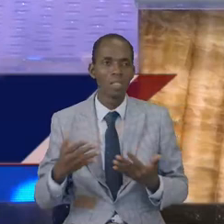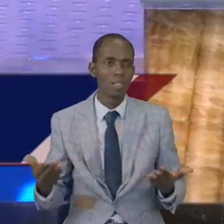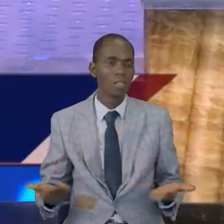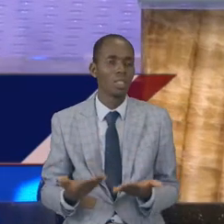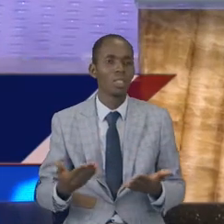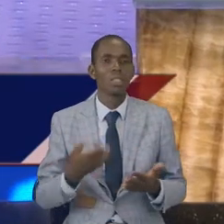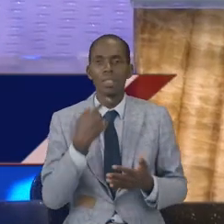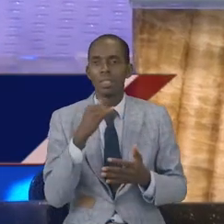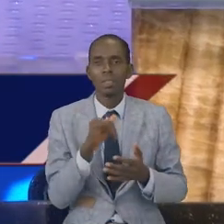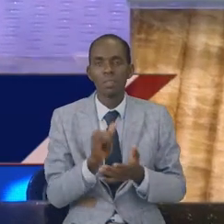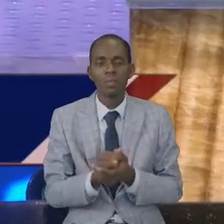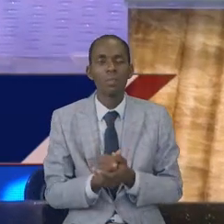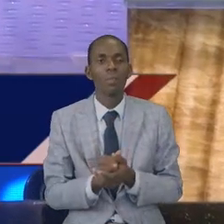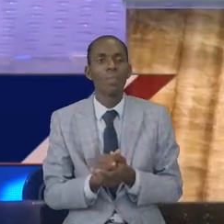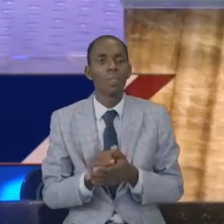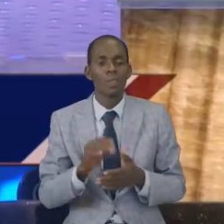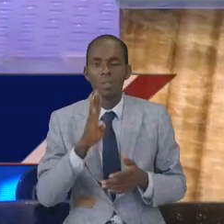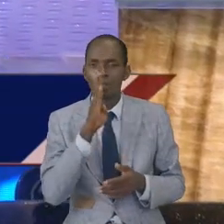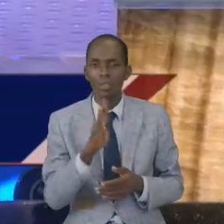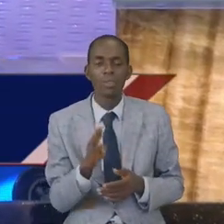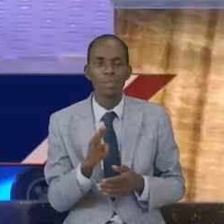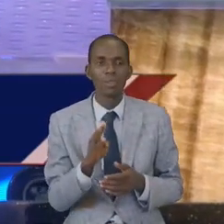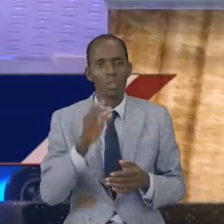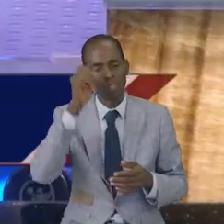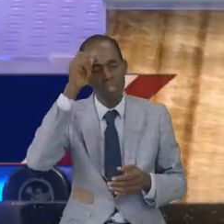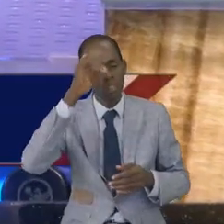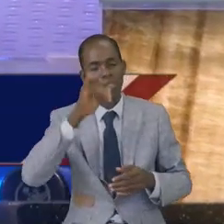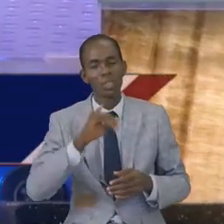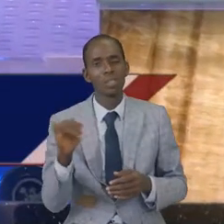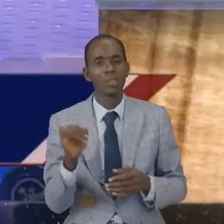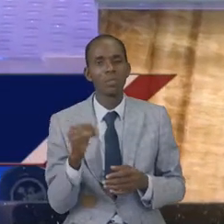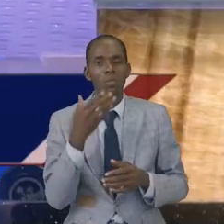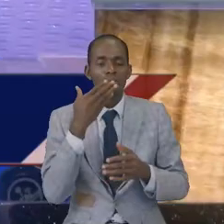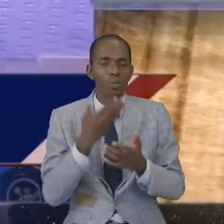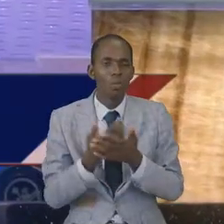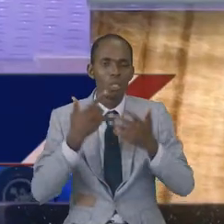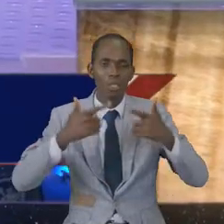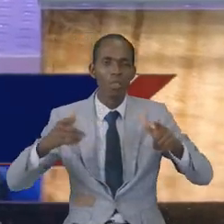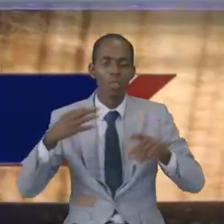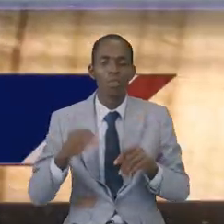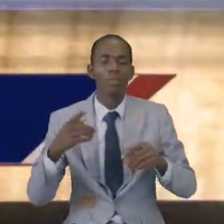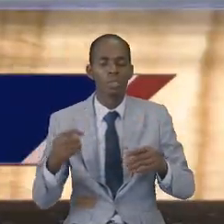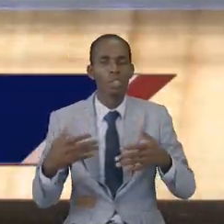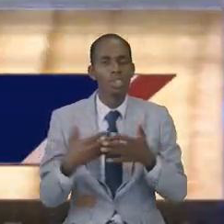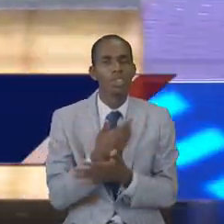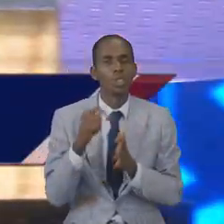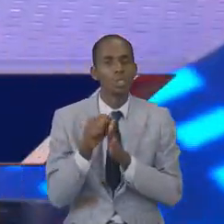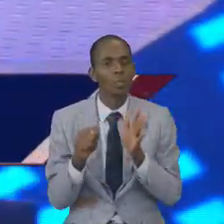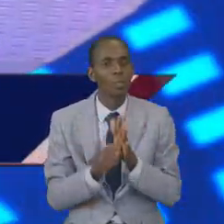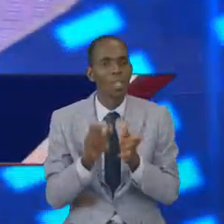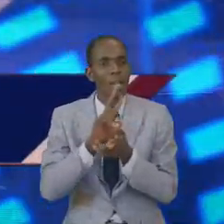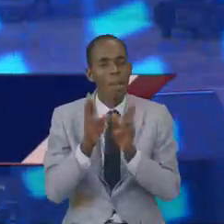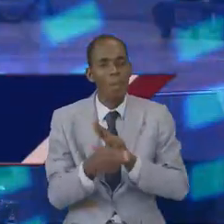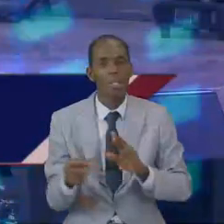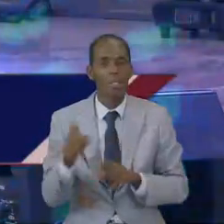in plain, normal, understandable language of the New Testament. It's repent